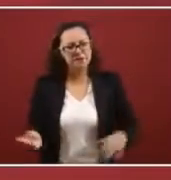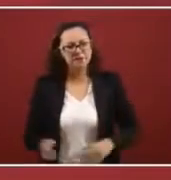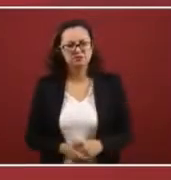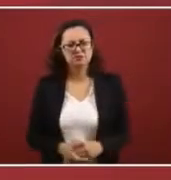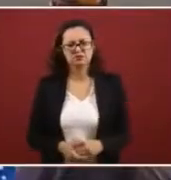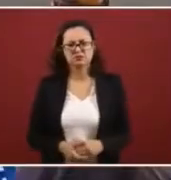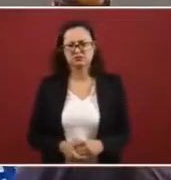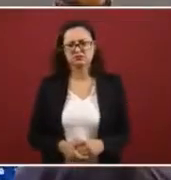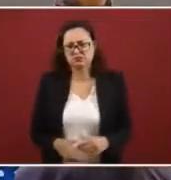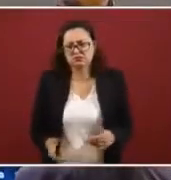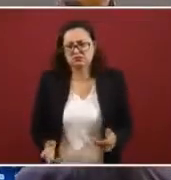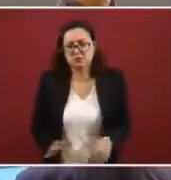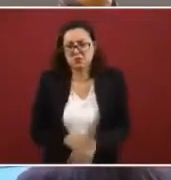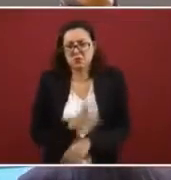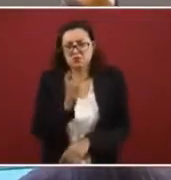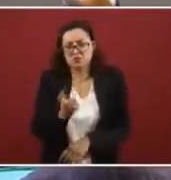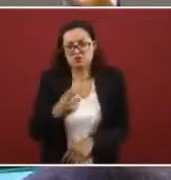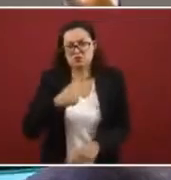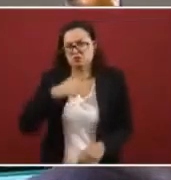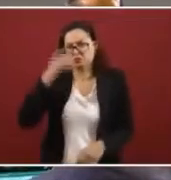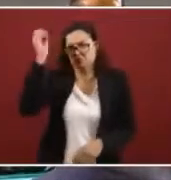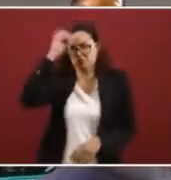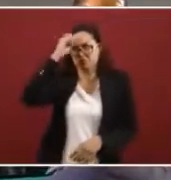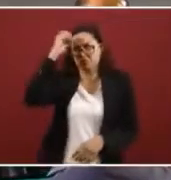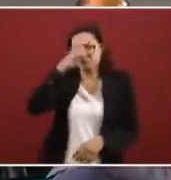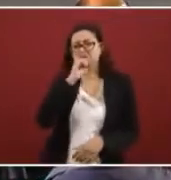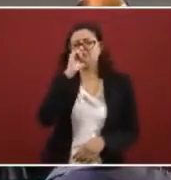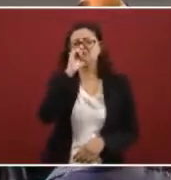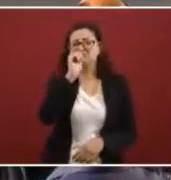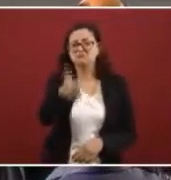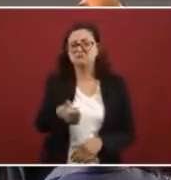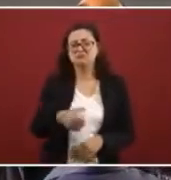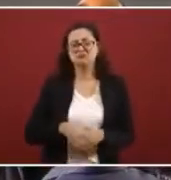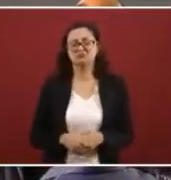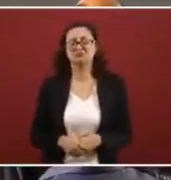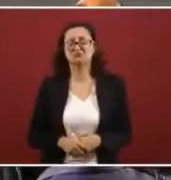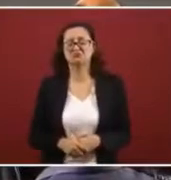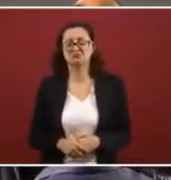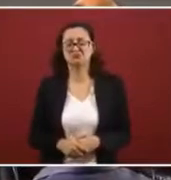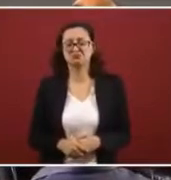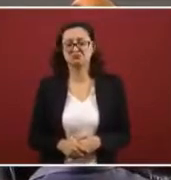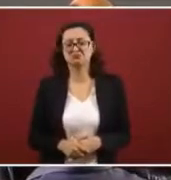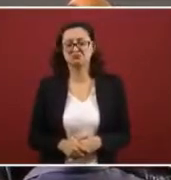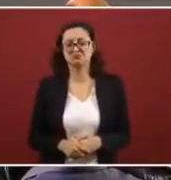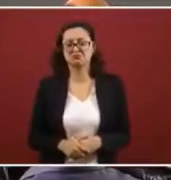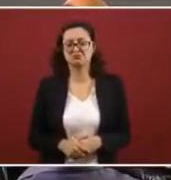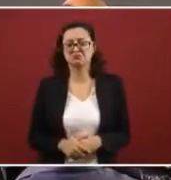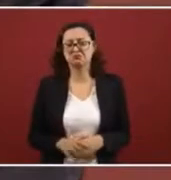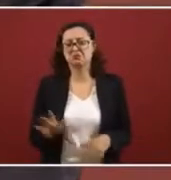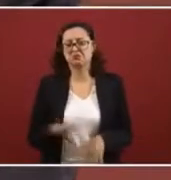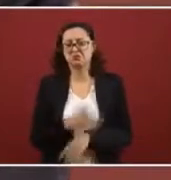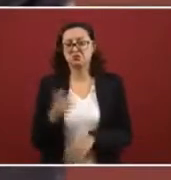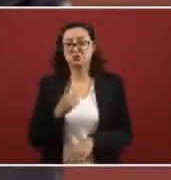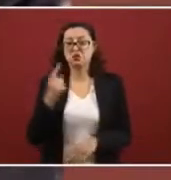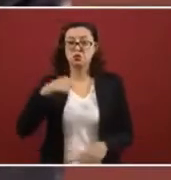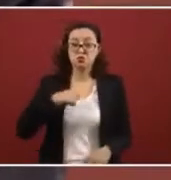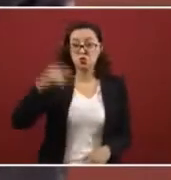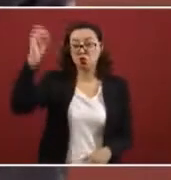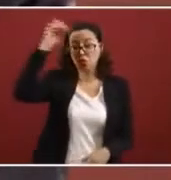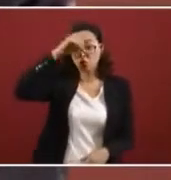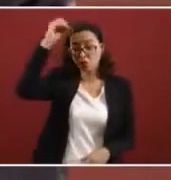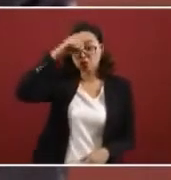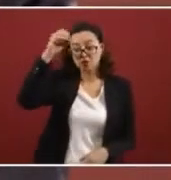So therefore, I do not give an opinion because of that precisely. Para no dar pie, in order that I